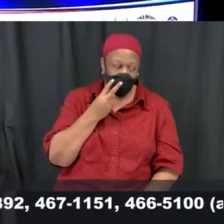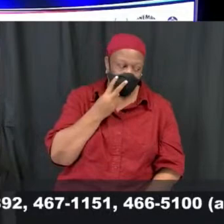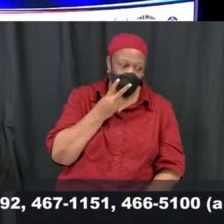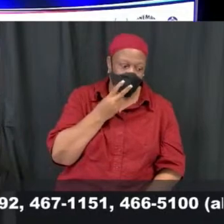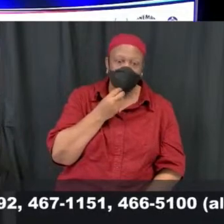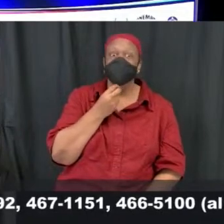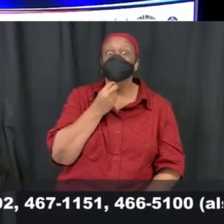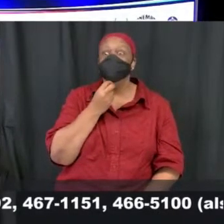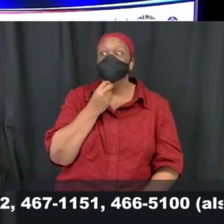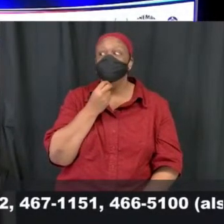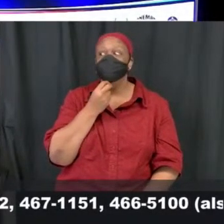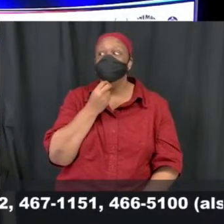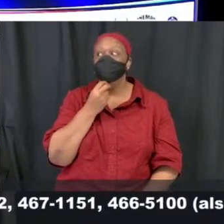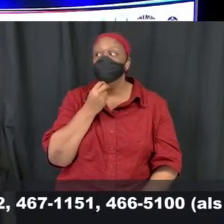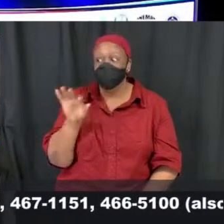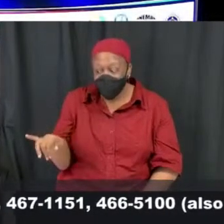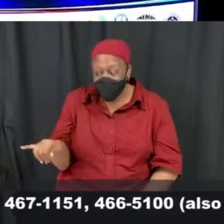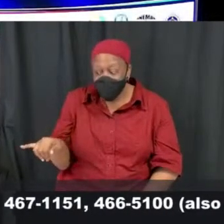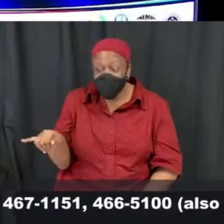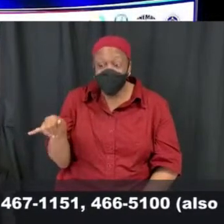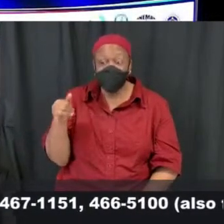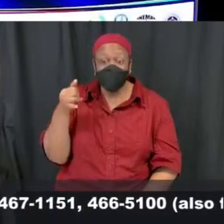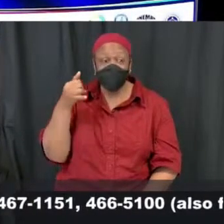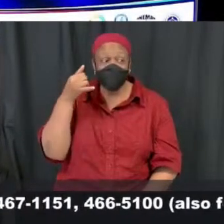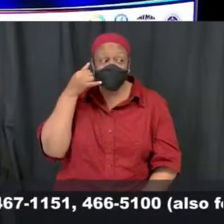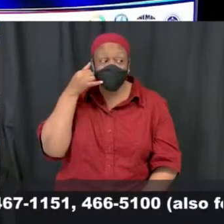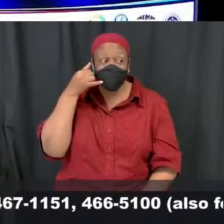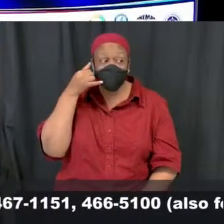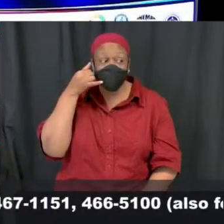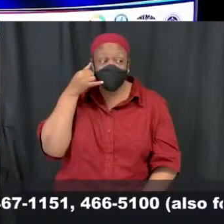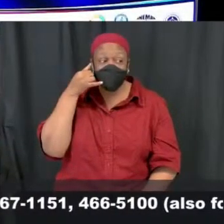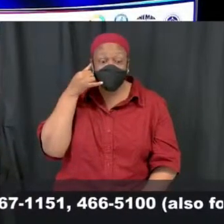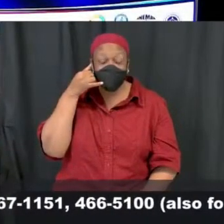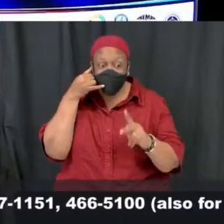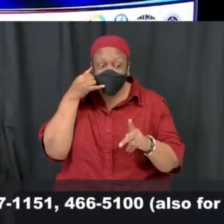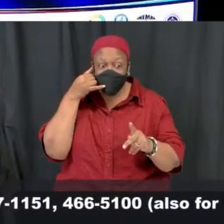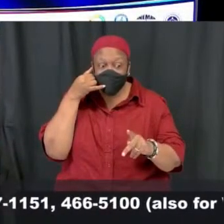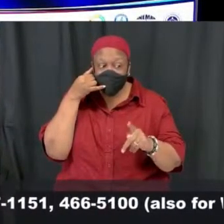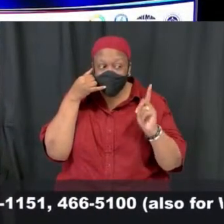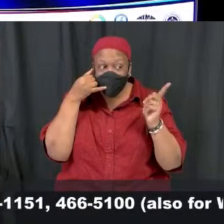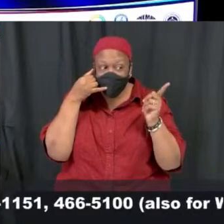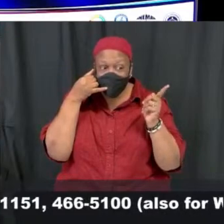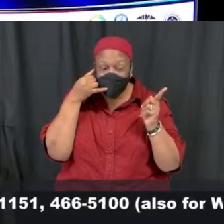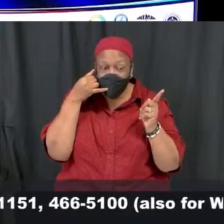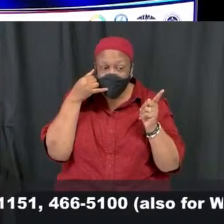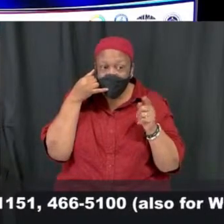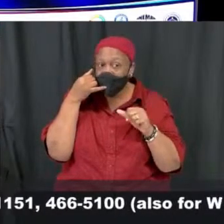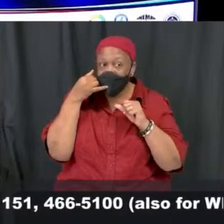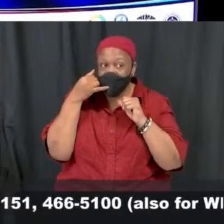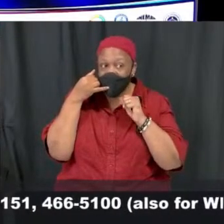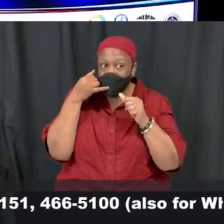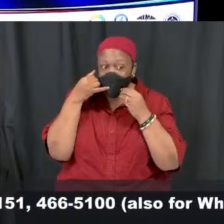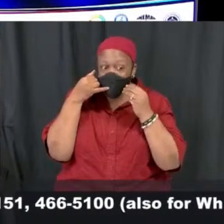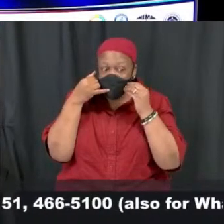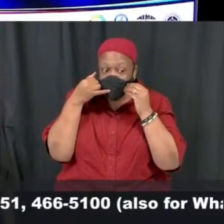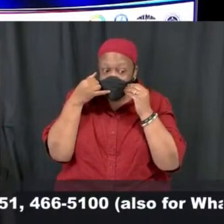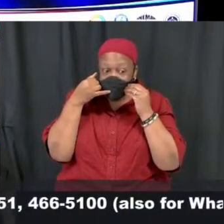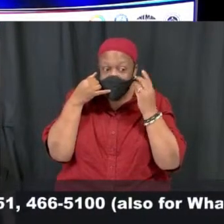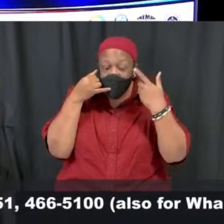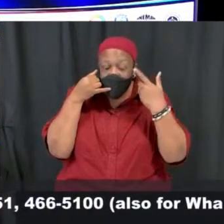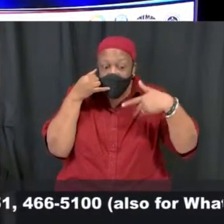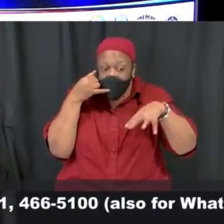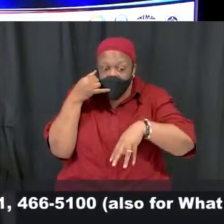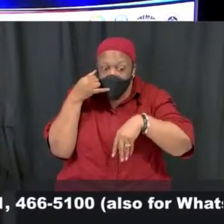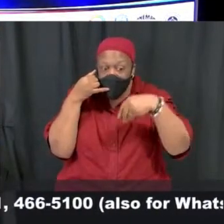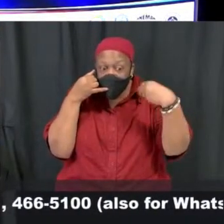Unanimous scholars of persons supposed to be in quarantine are breaking quarantine. Please